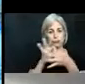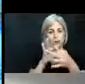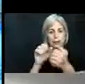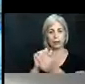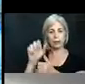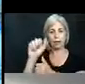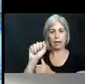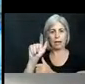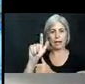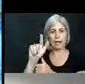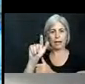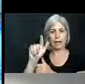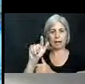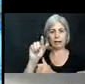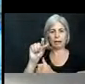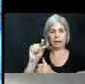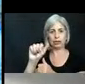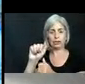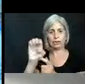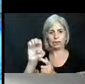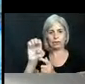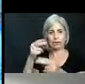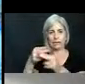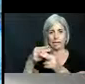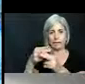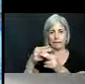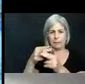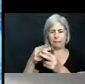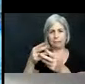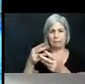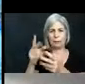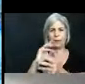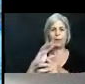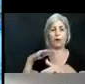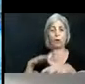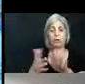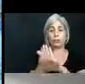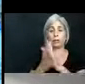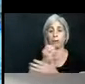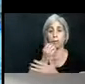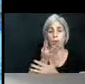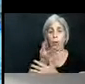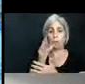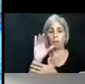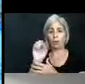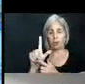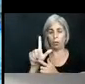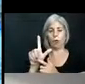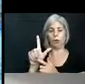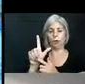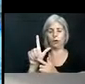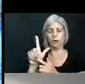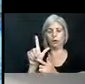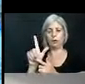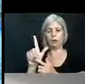called zooxanthellae. And when the oceans warm too much, the coral expels the algae